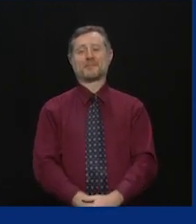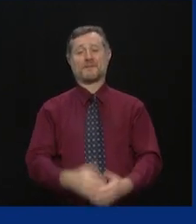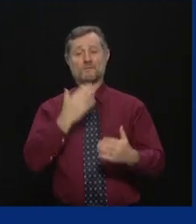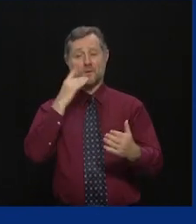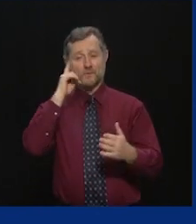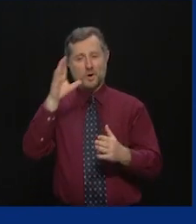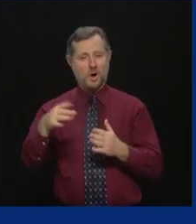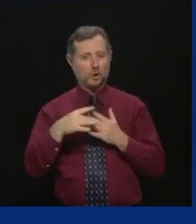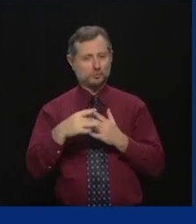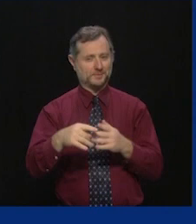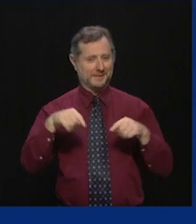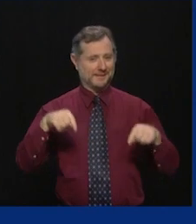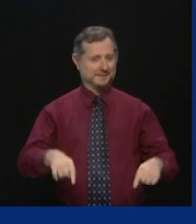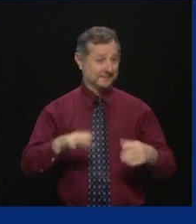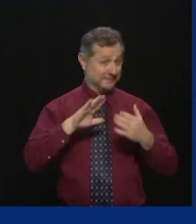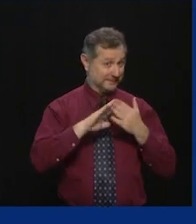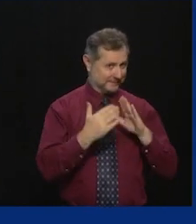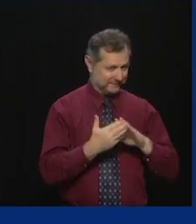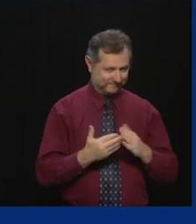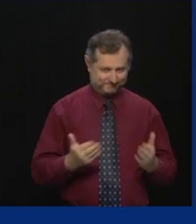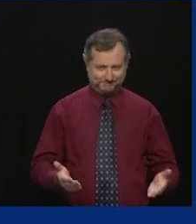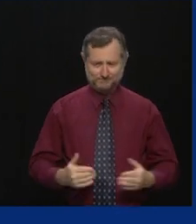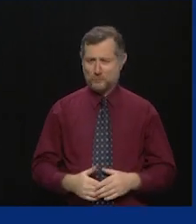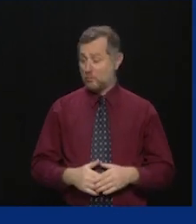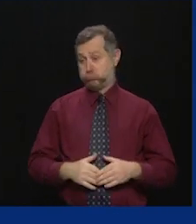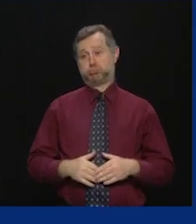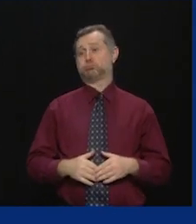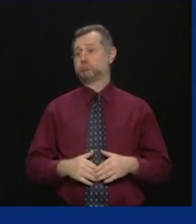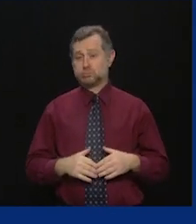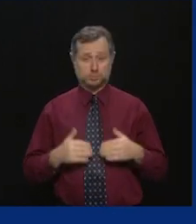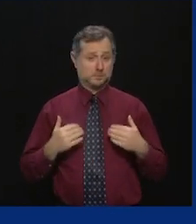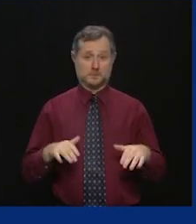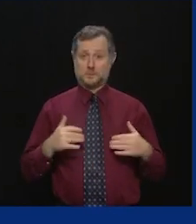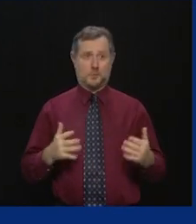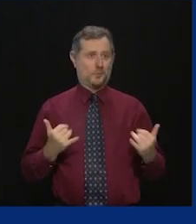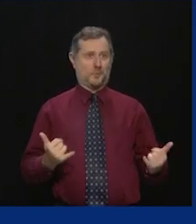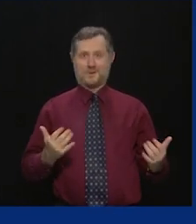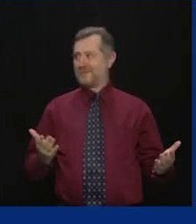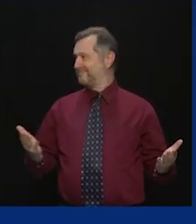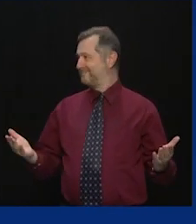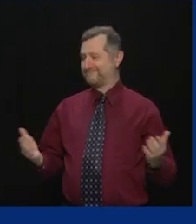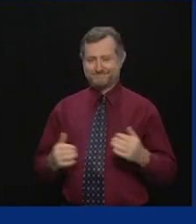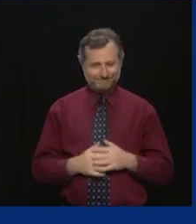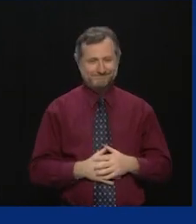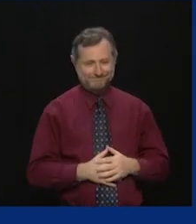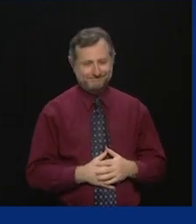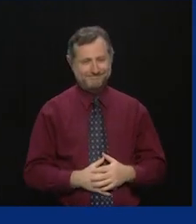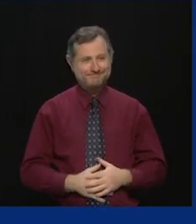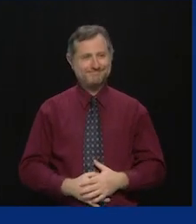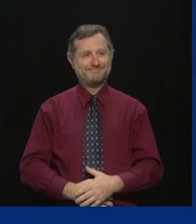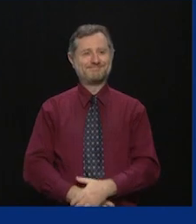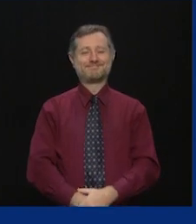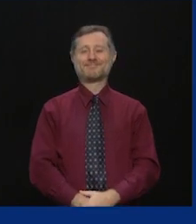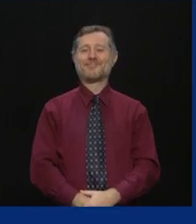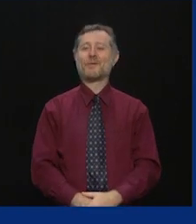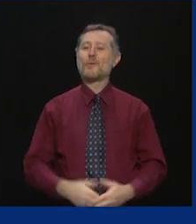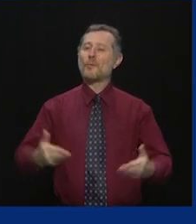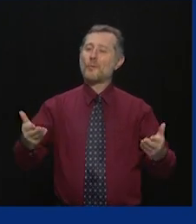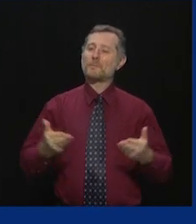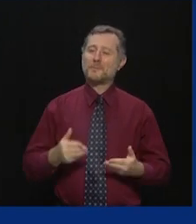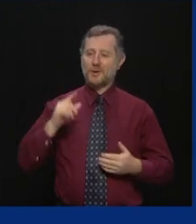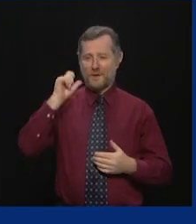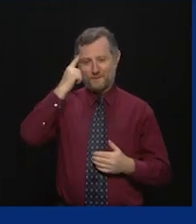city of Rochester. What a tremendous day for all of us here in Rochester and Monroe County. Welcome, Governor